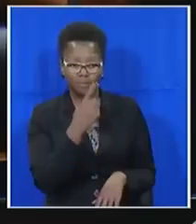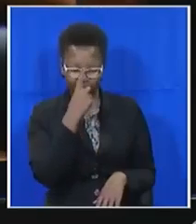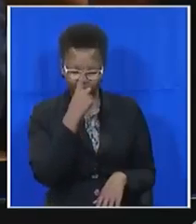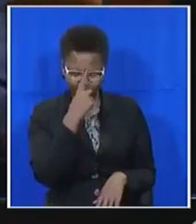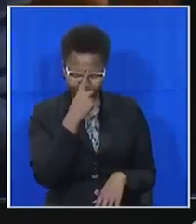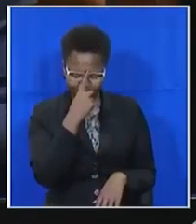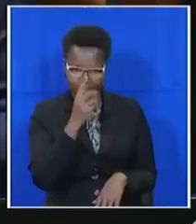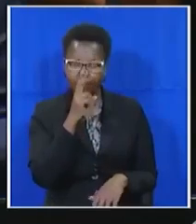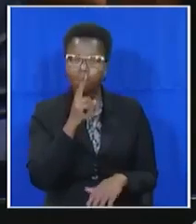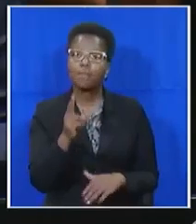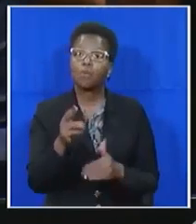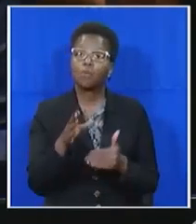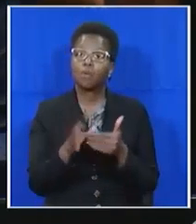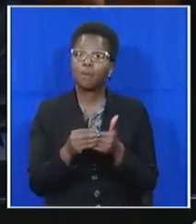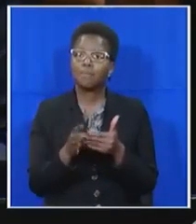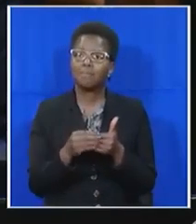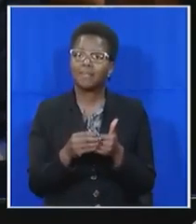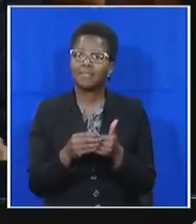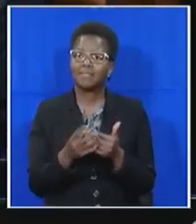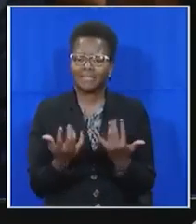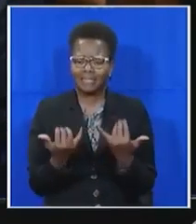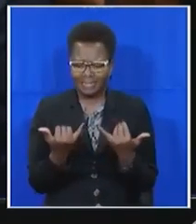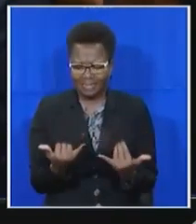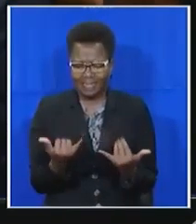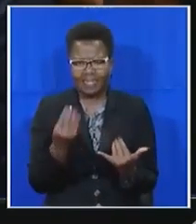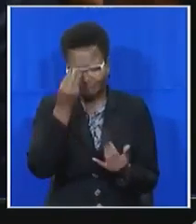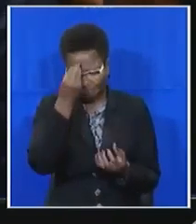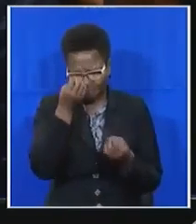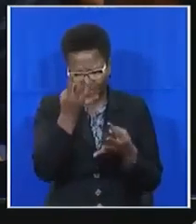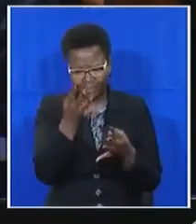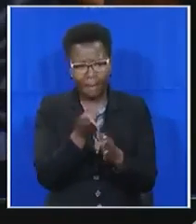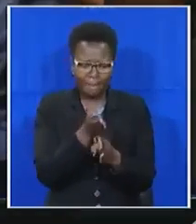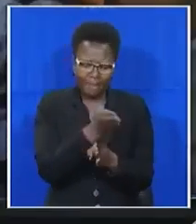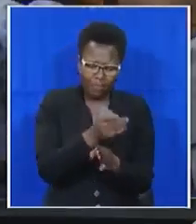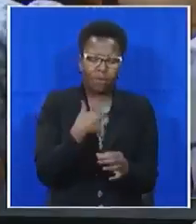Honorable members, here's what I said earlier on, and I want to say it now.